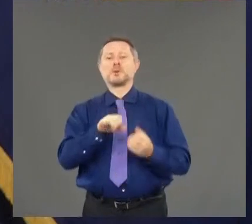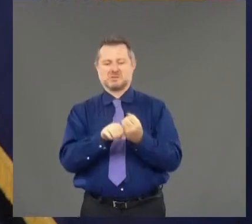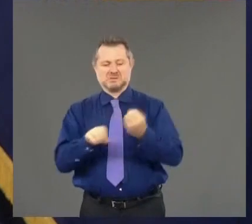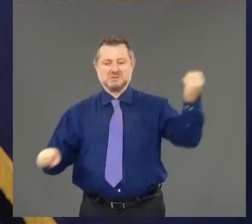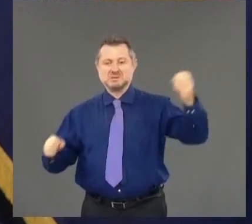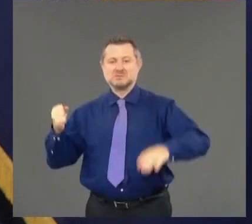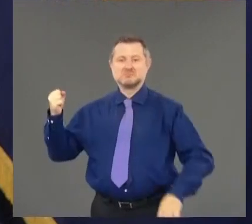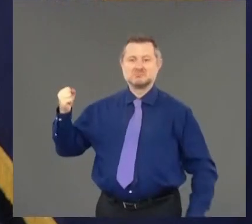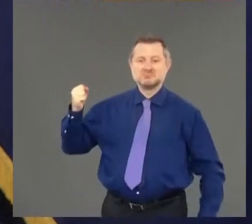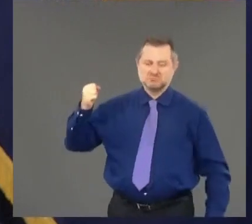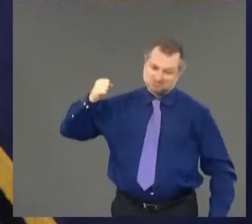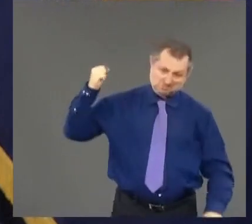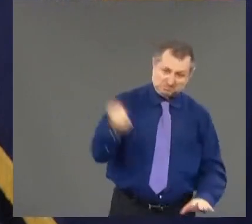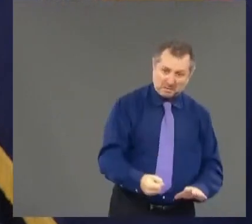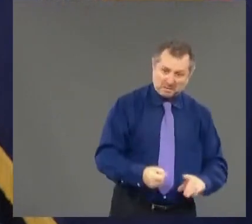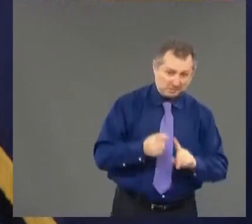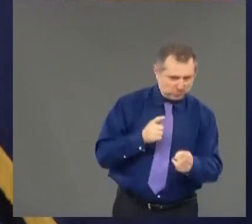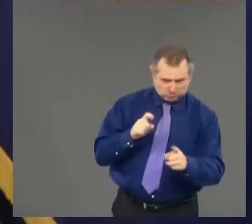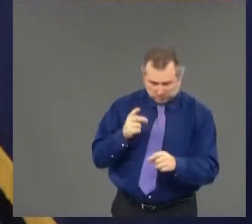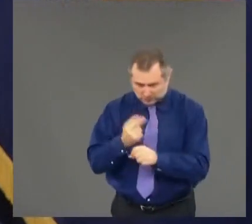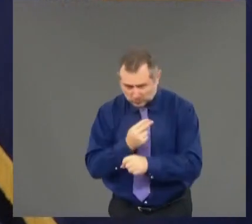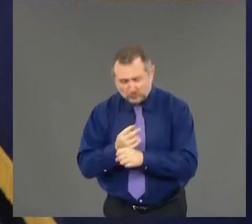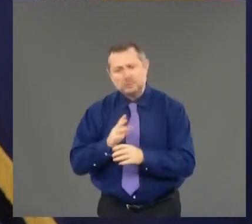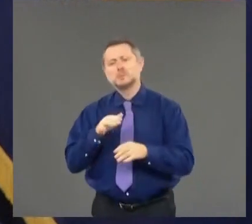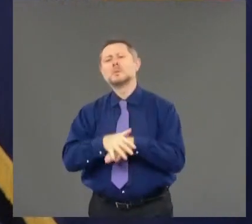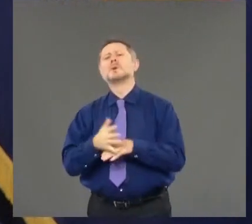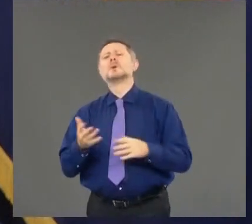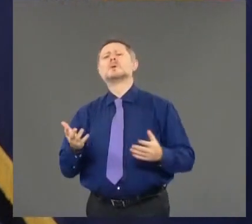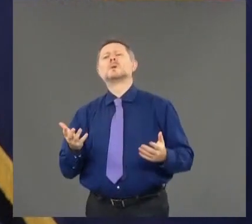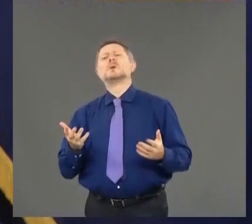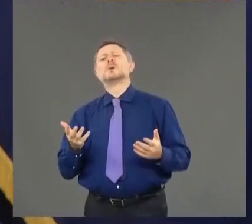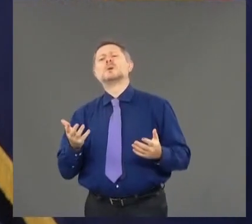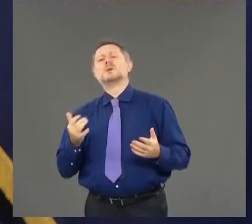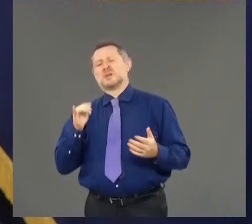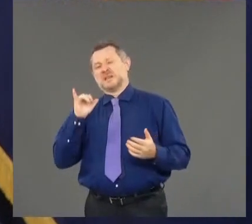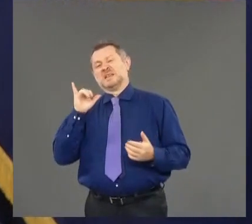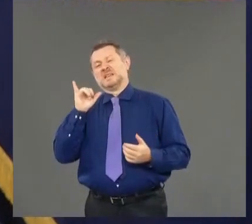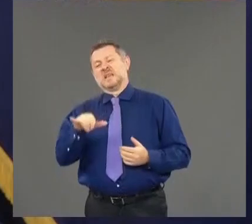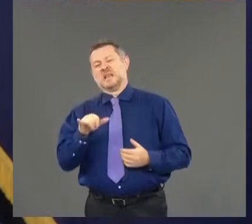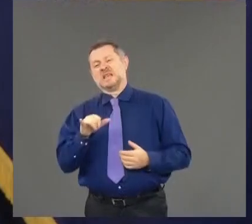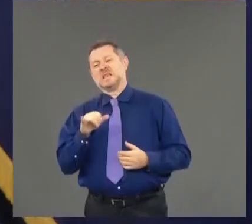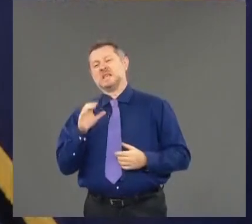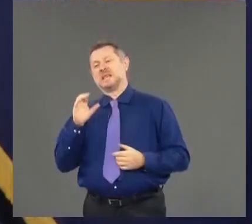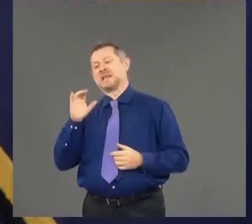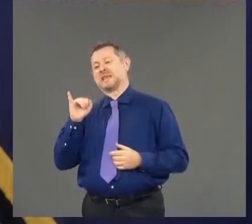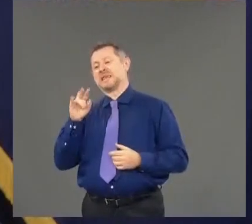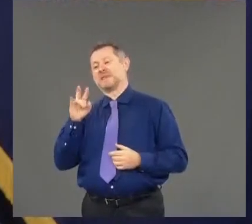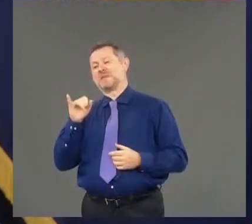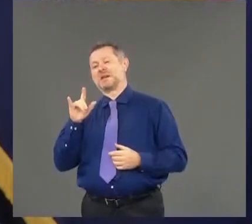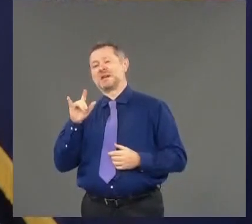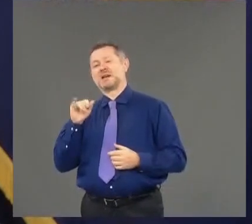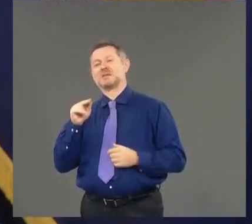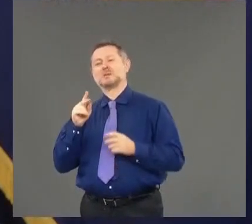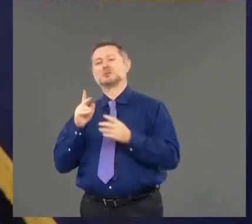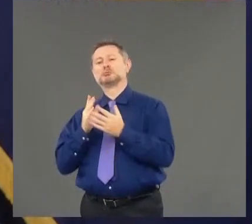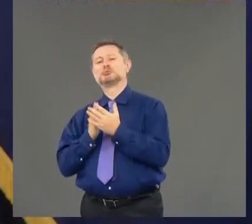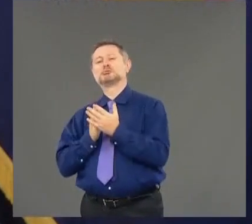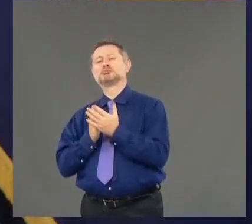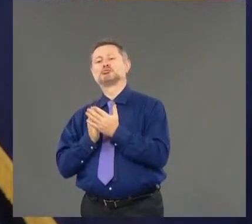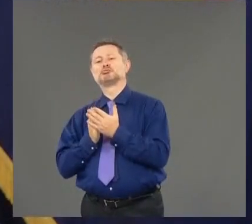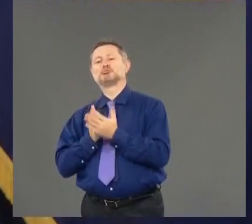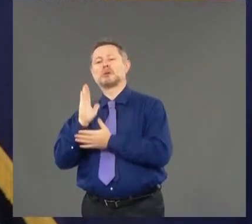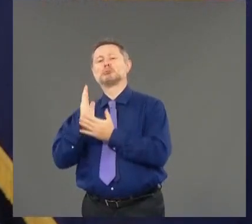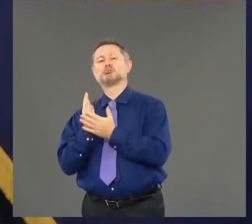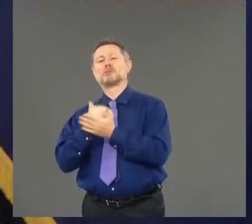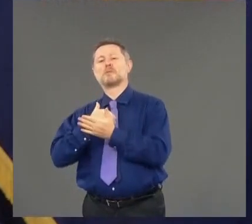that? Does that affect the civilian review board? Does that affect how a complaint is